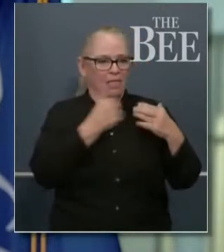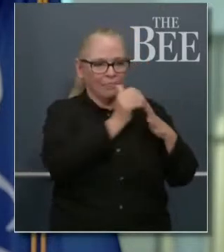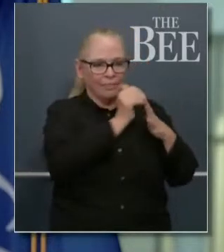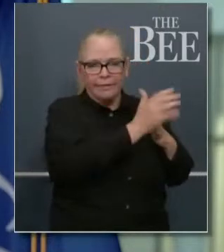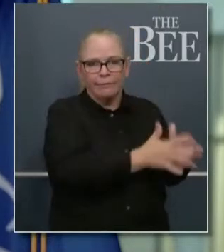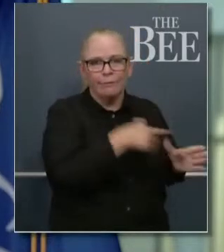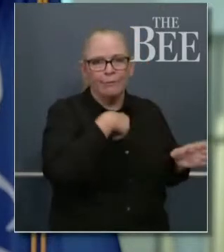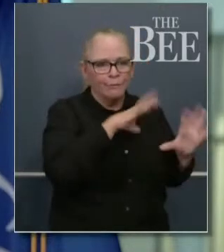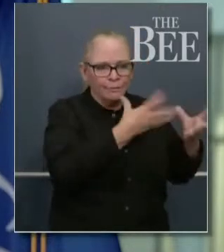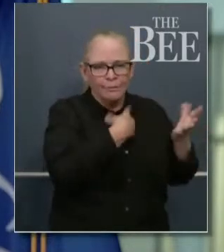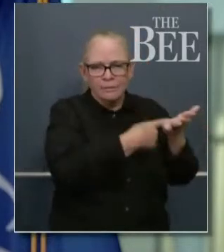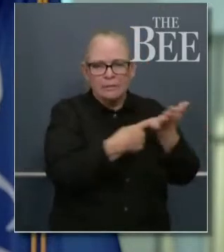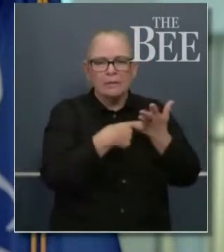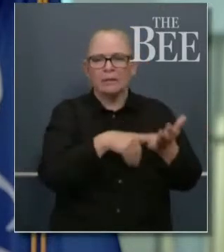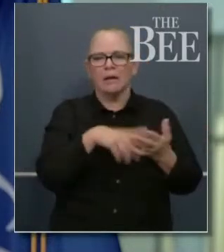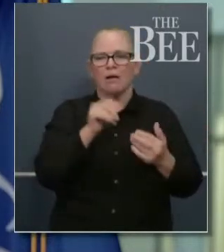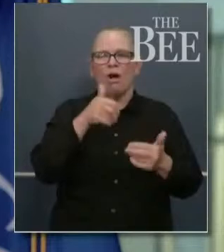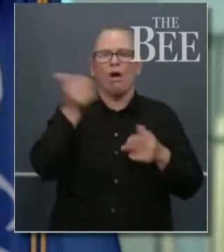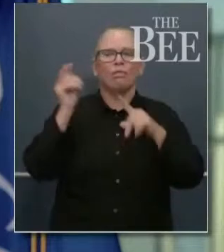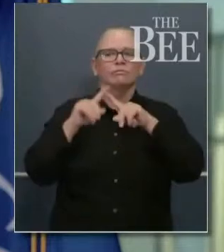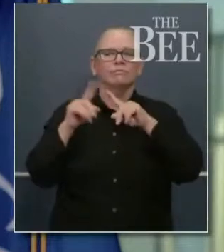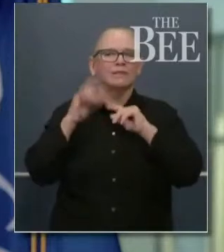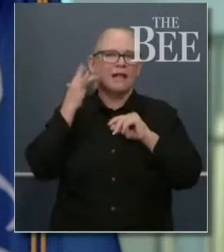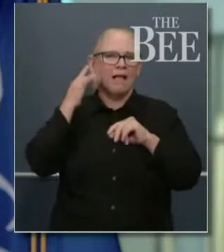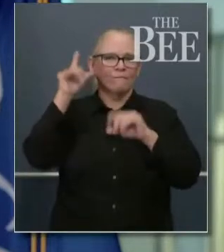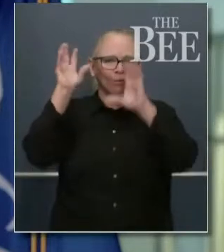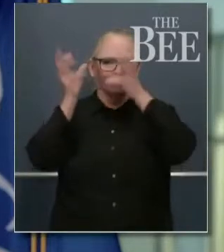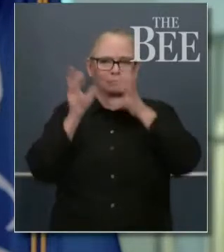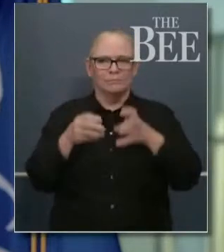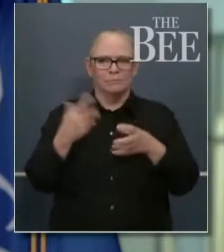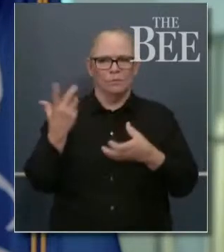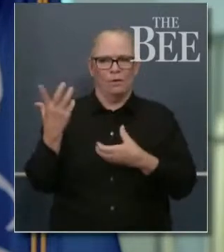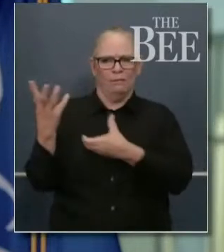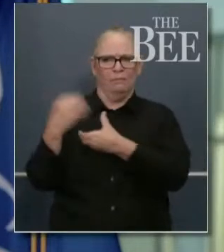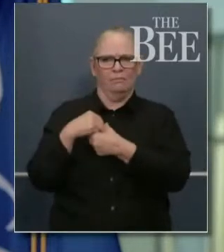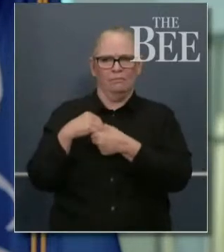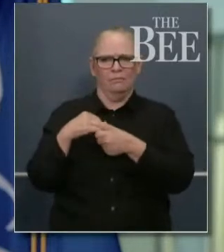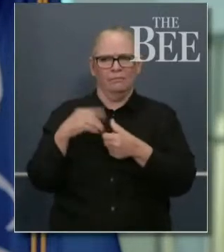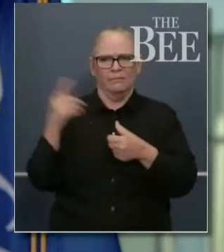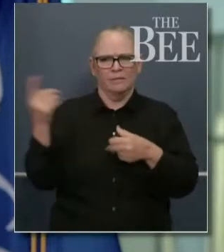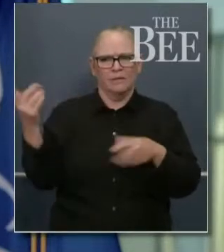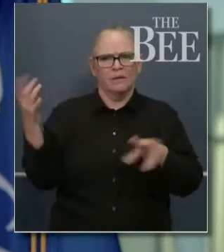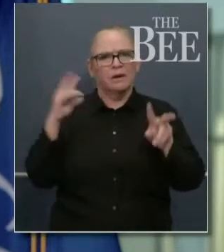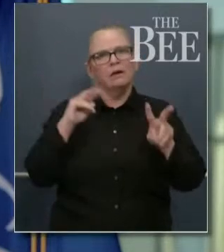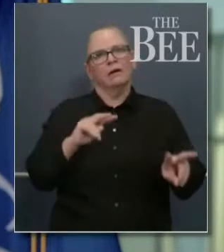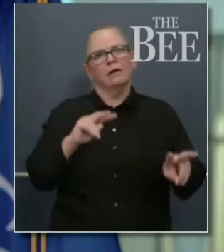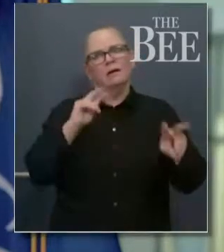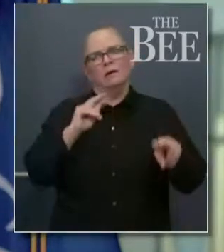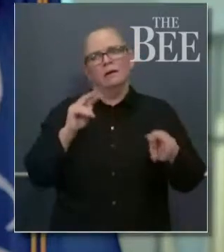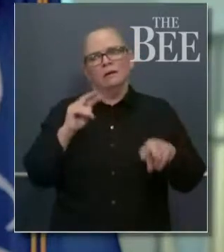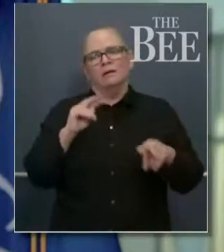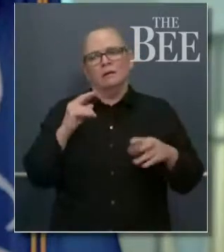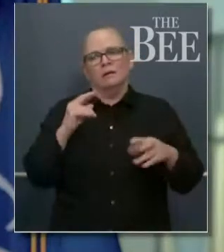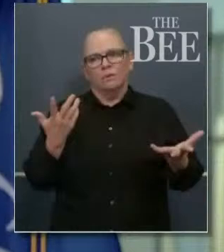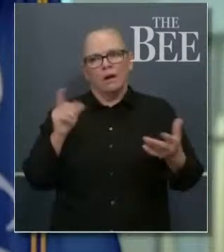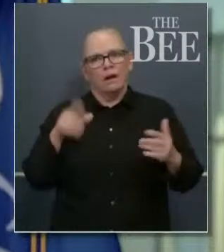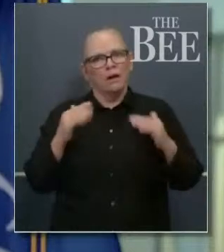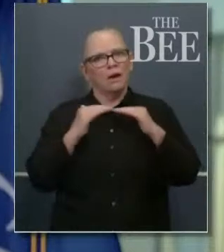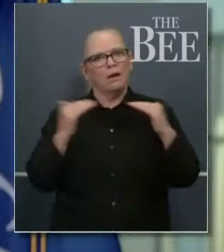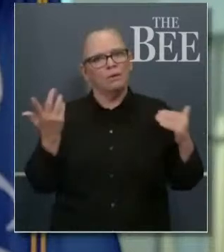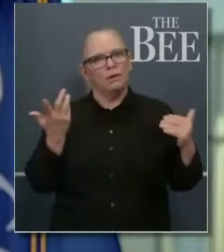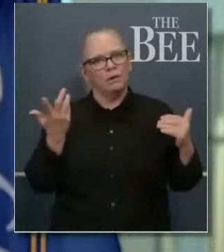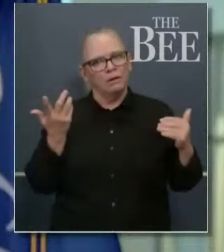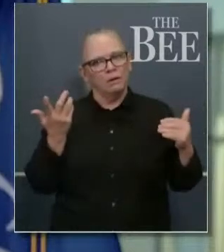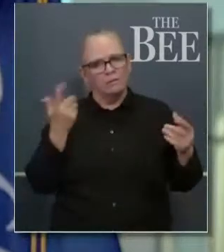and other Californians have been thinking about health equity for a long time, we expect to share that with you. I know it's